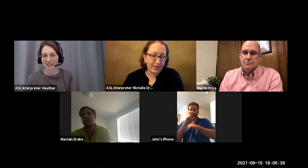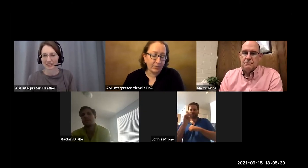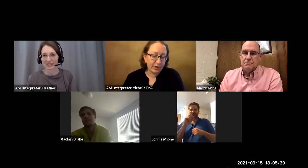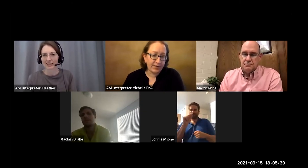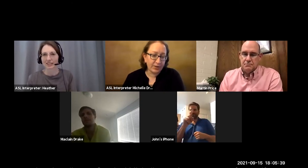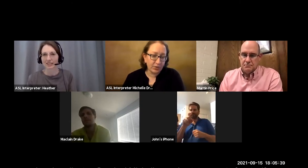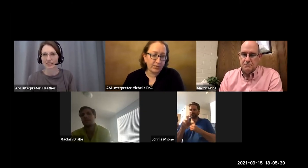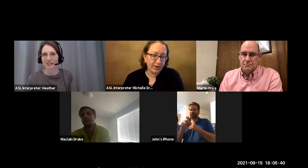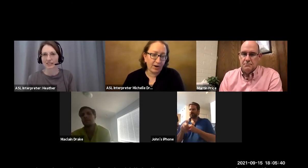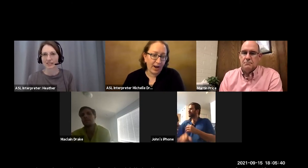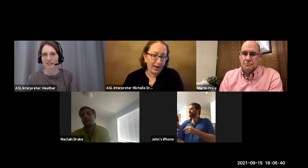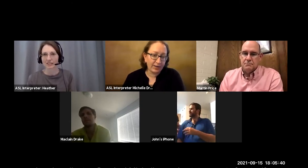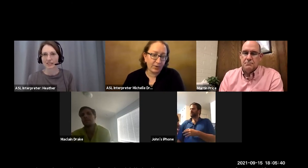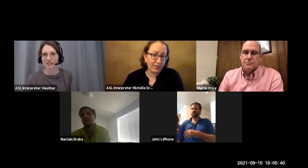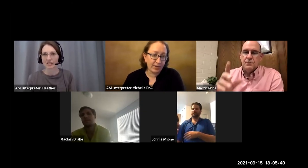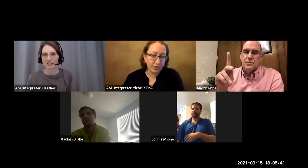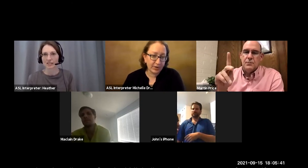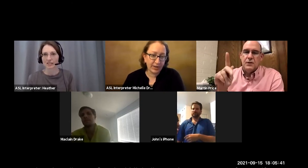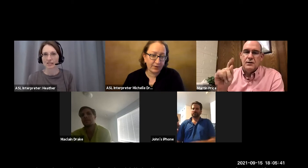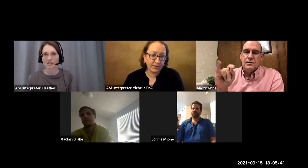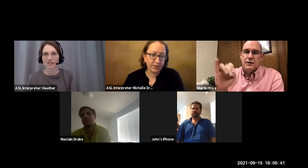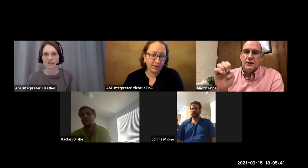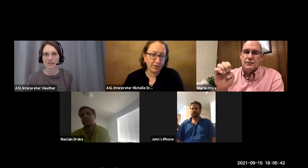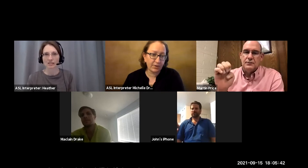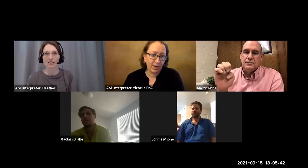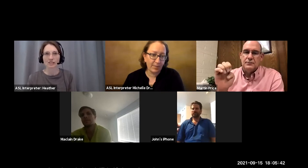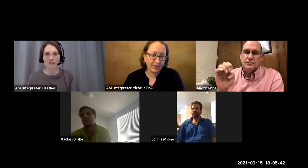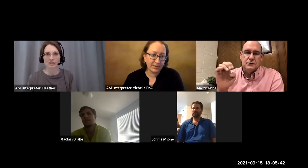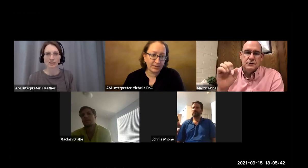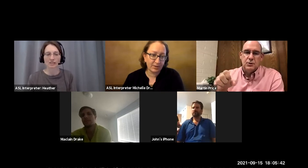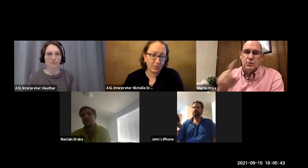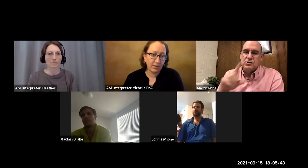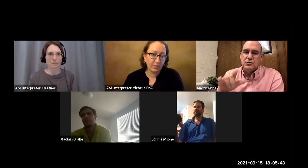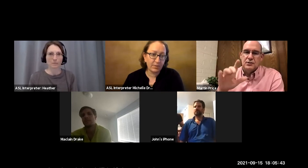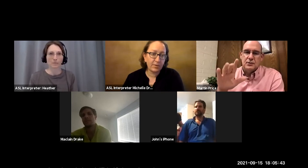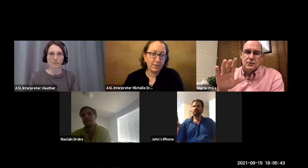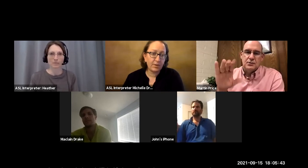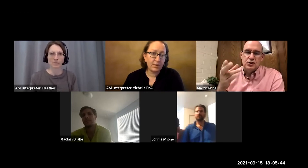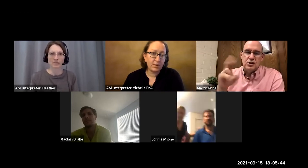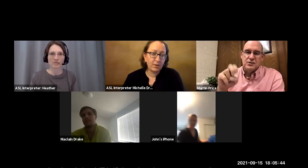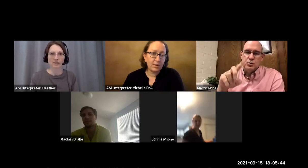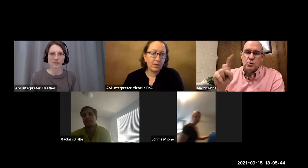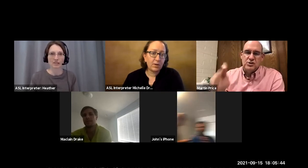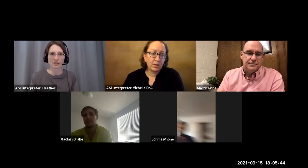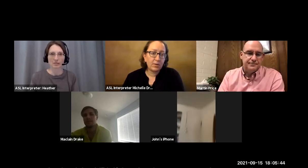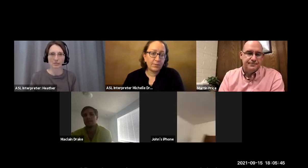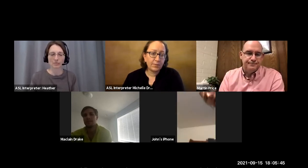or out-of-state, wondering if they do VRI throughout the country, if there's other comments is there as well.